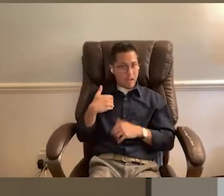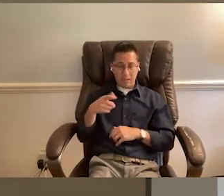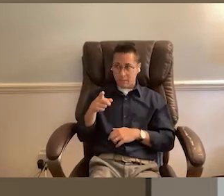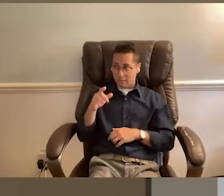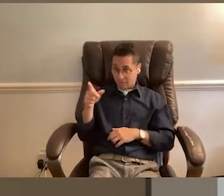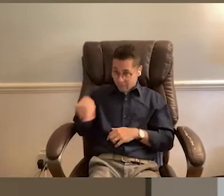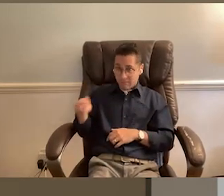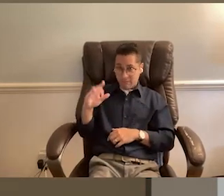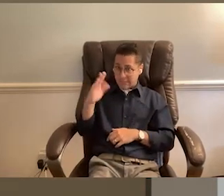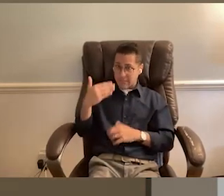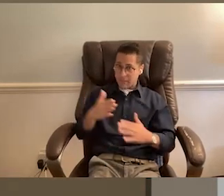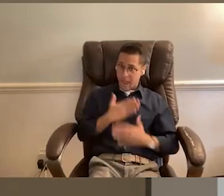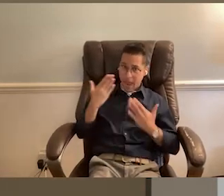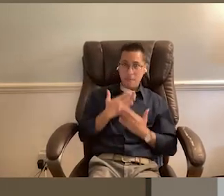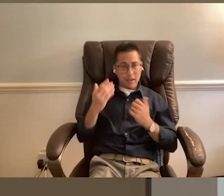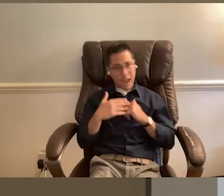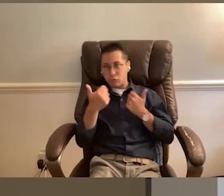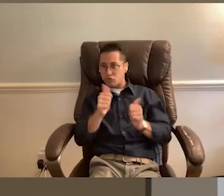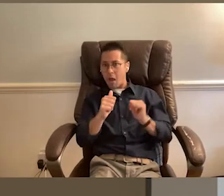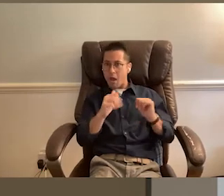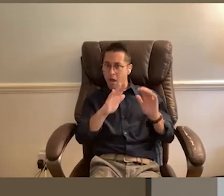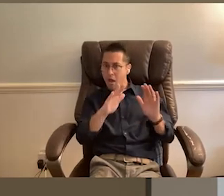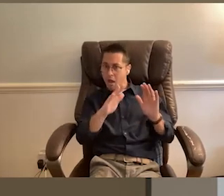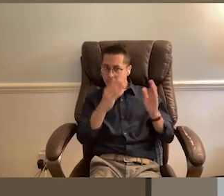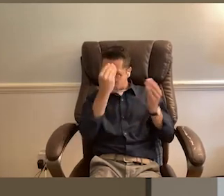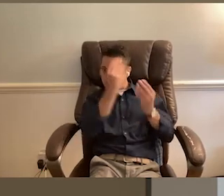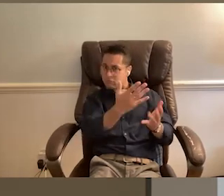frequent. And he said, I'm not doing them justice.